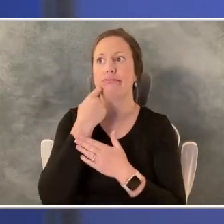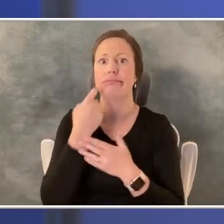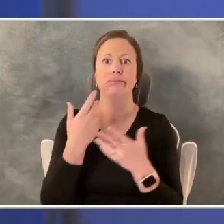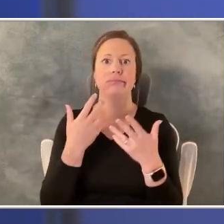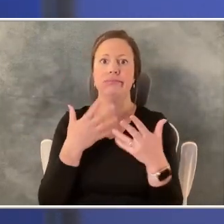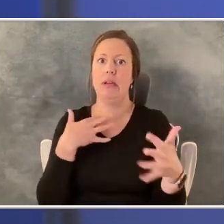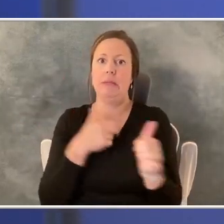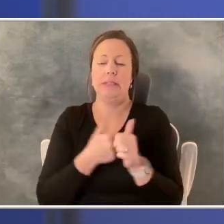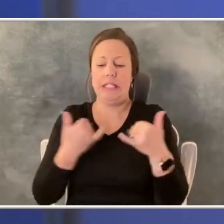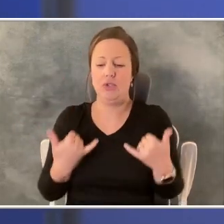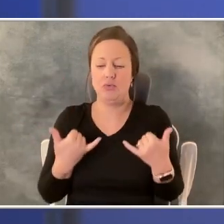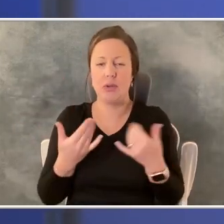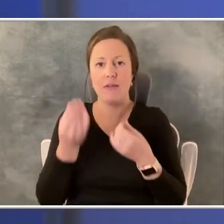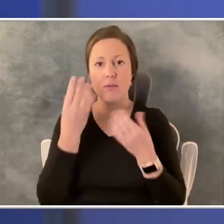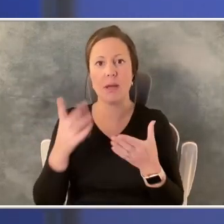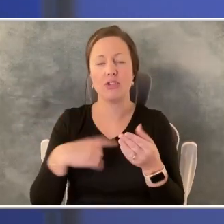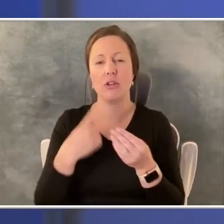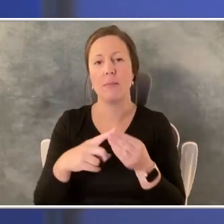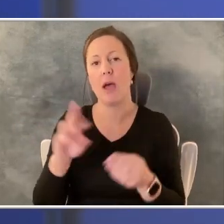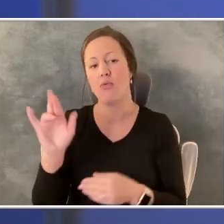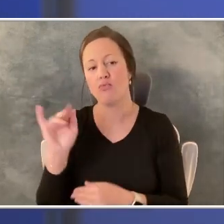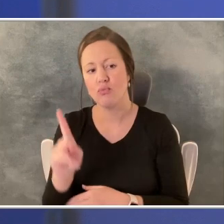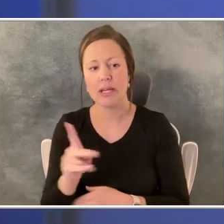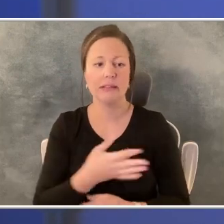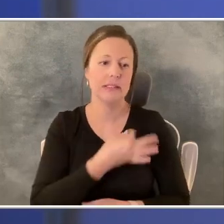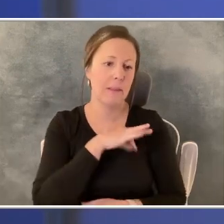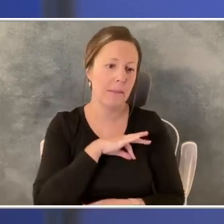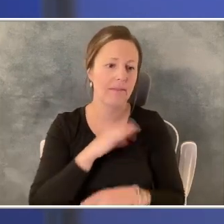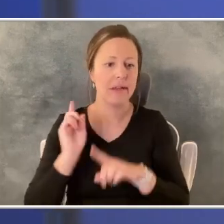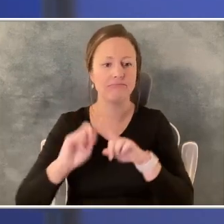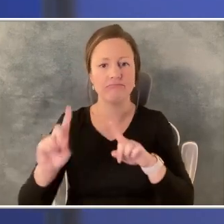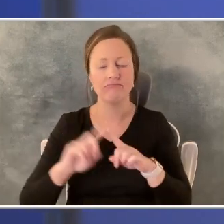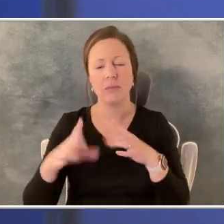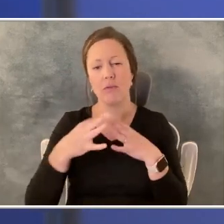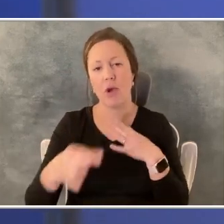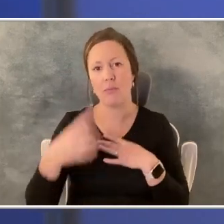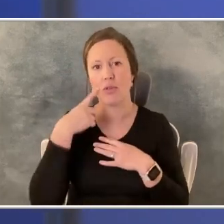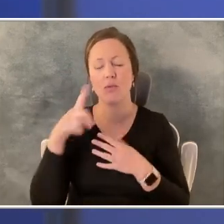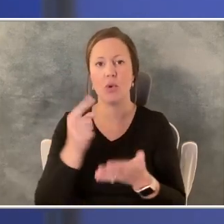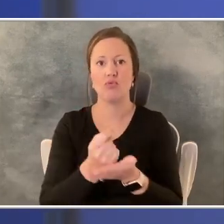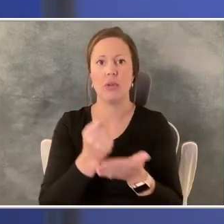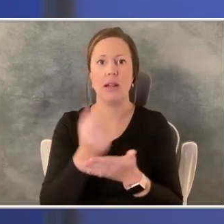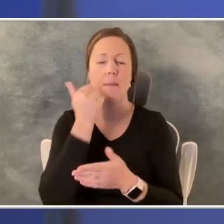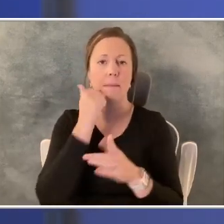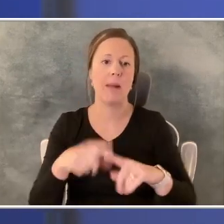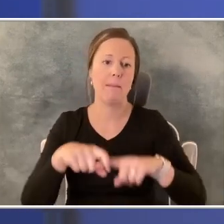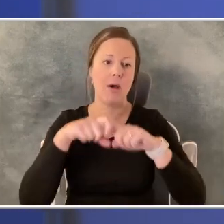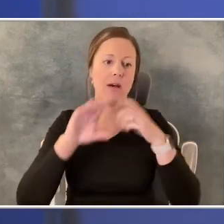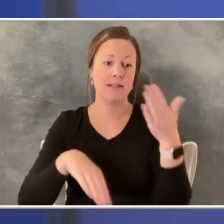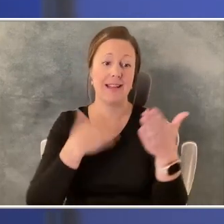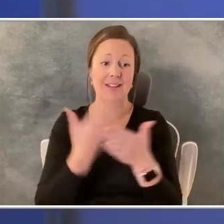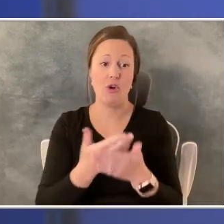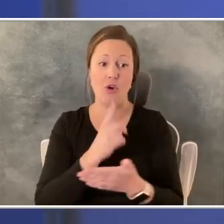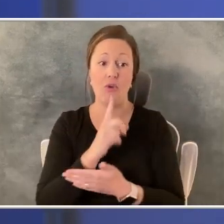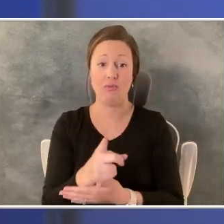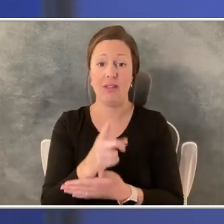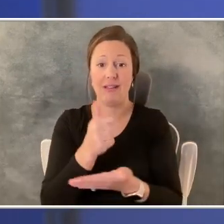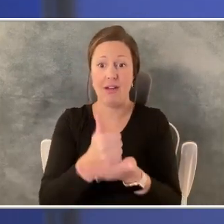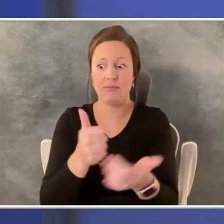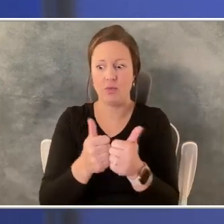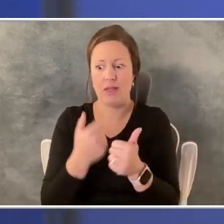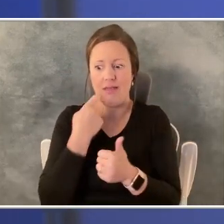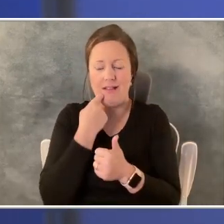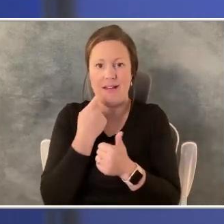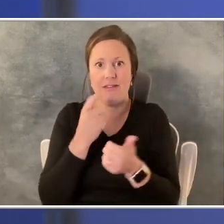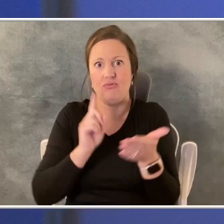information about risks, benefits of, different options for treating menopause and all, kind of rounds up the latest research going on. And there's